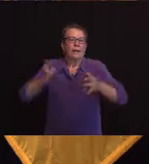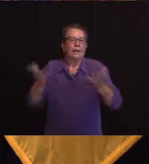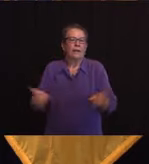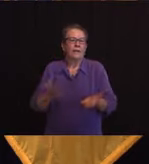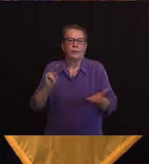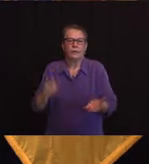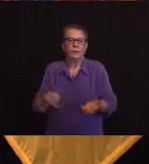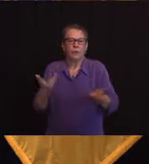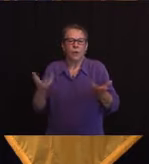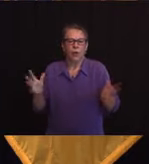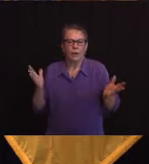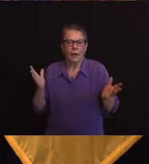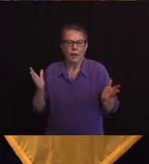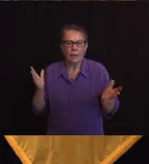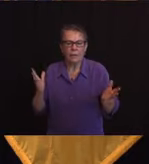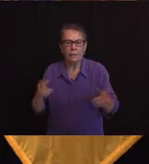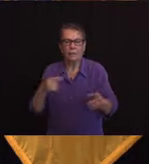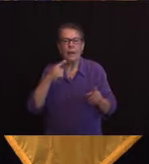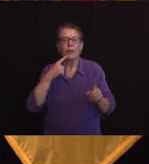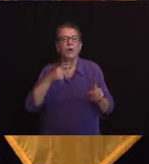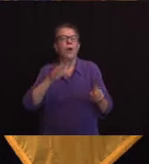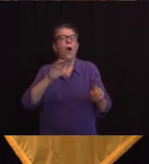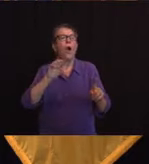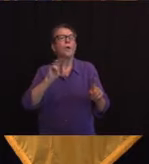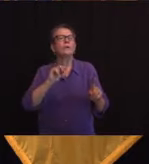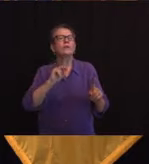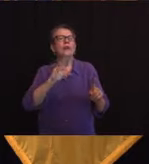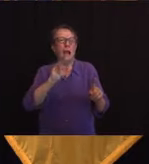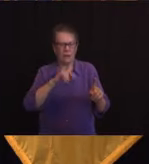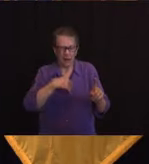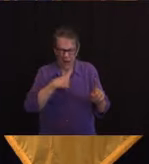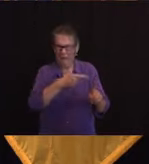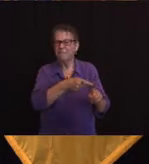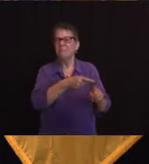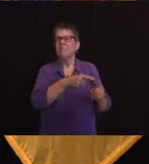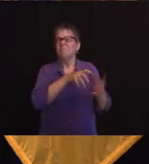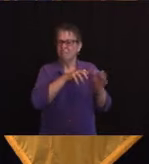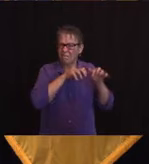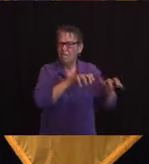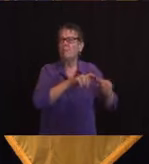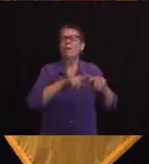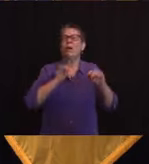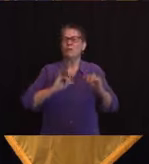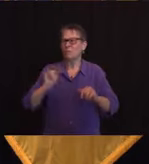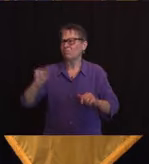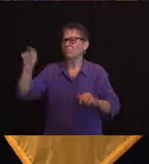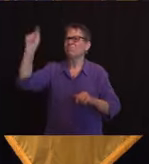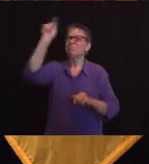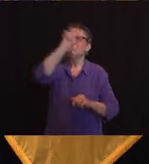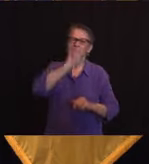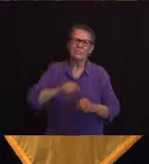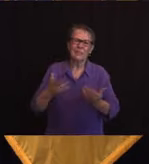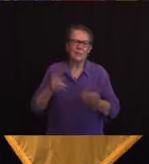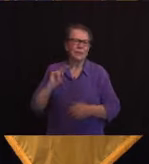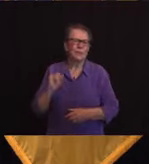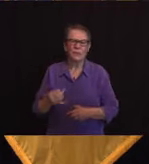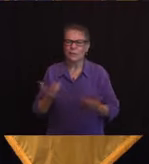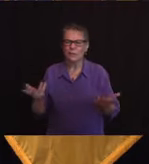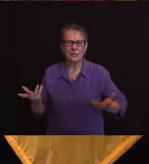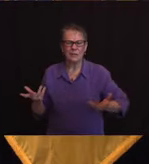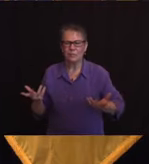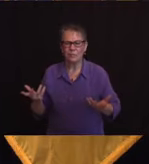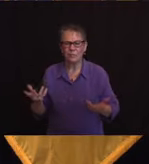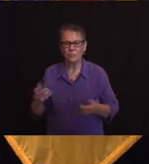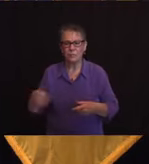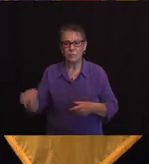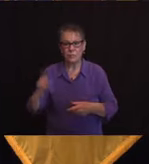Yeah, I'm not sure what report she's referring to, but we know there's learning loss, and we are throwing everything but the kitchen